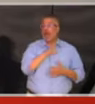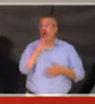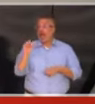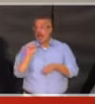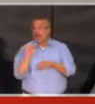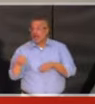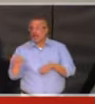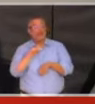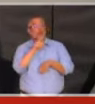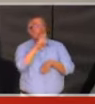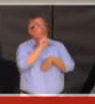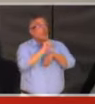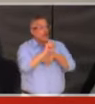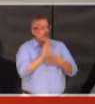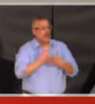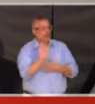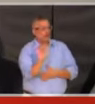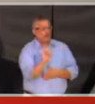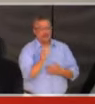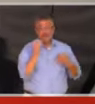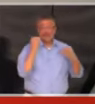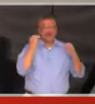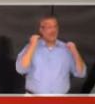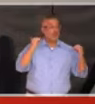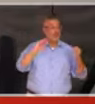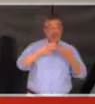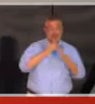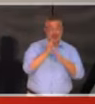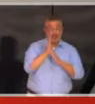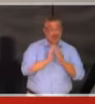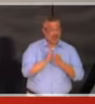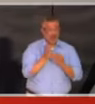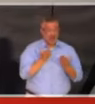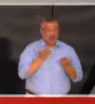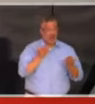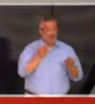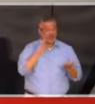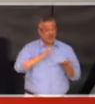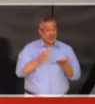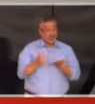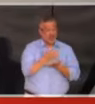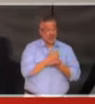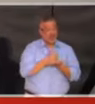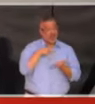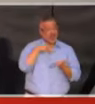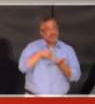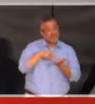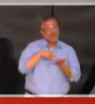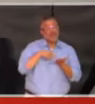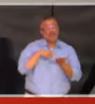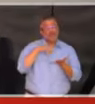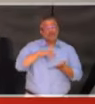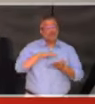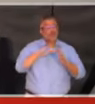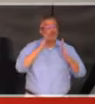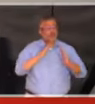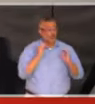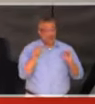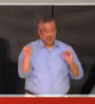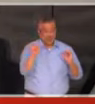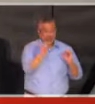those colleges. Right now, no community college offers low-income, affordable student